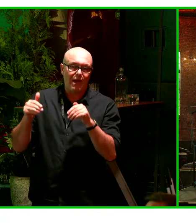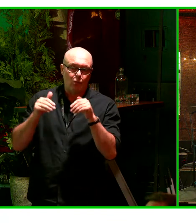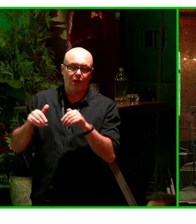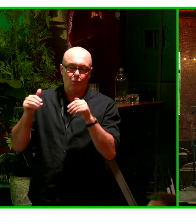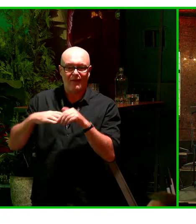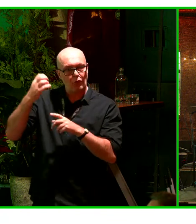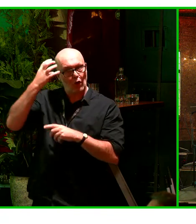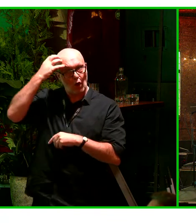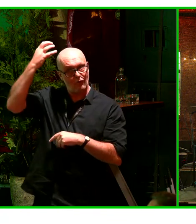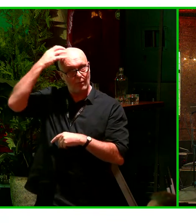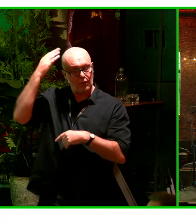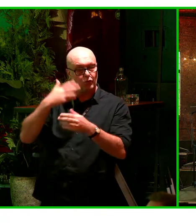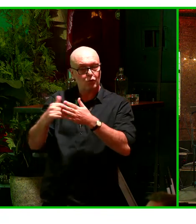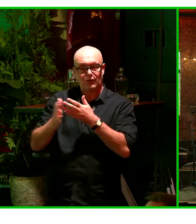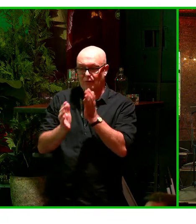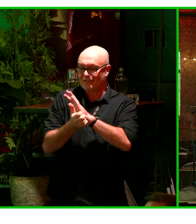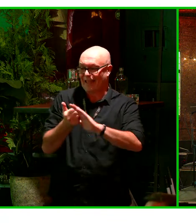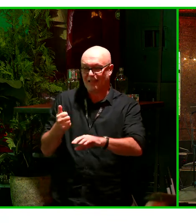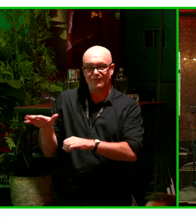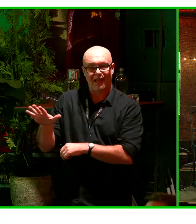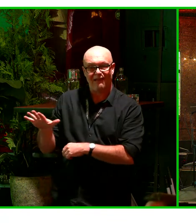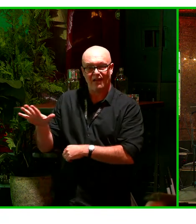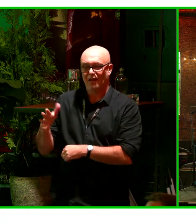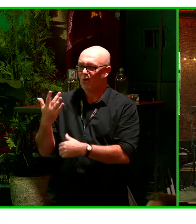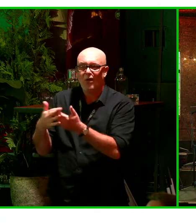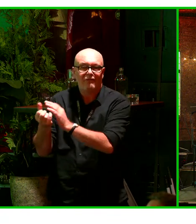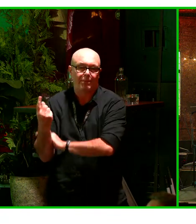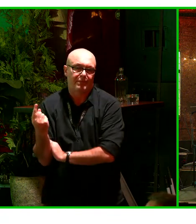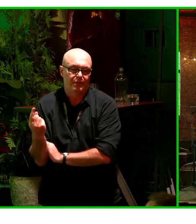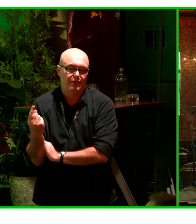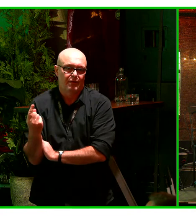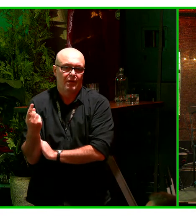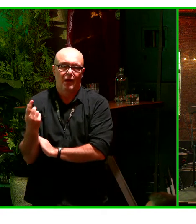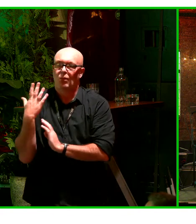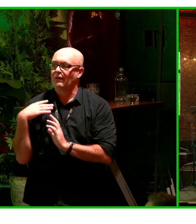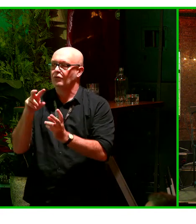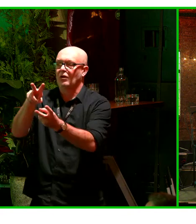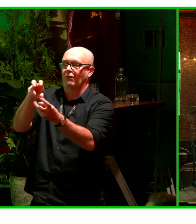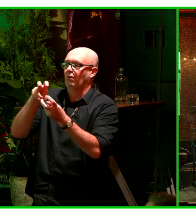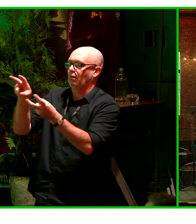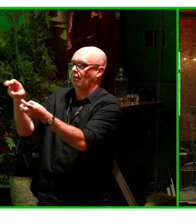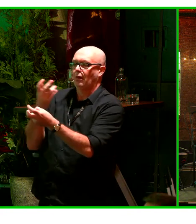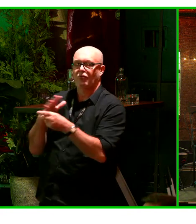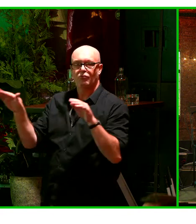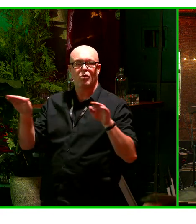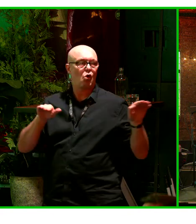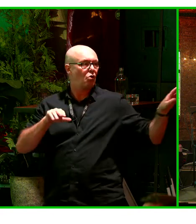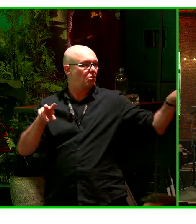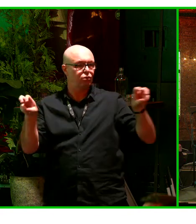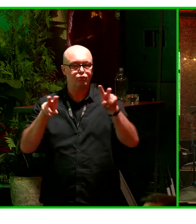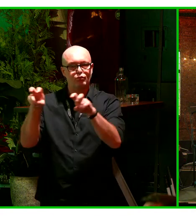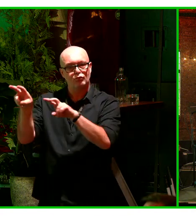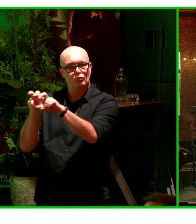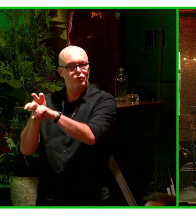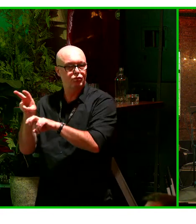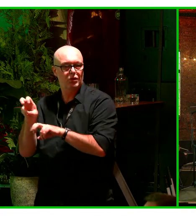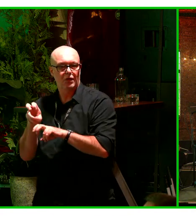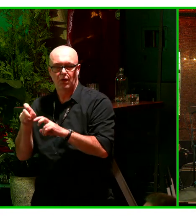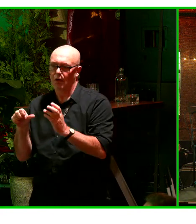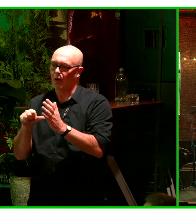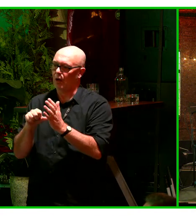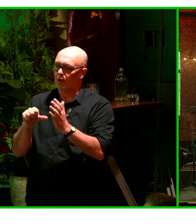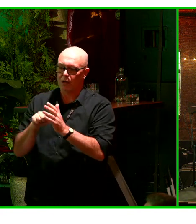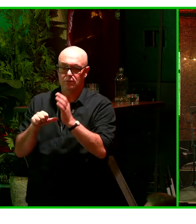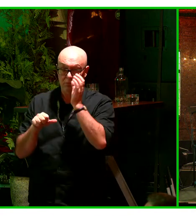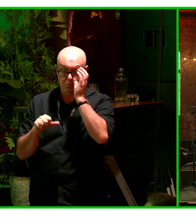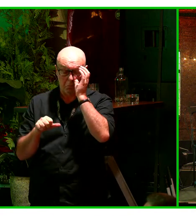area, it would never be done. And we would have to try to import skills from somewhere else. And then we know the difficulties with Brexit